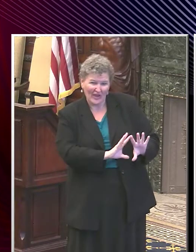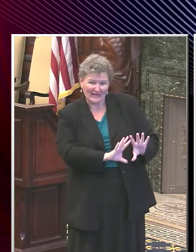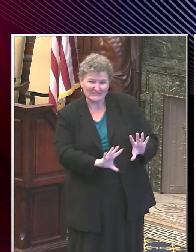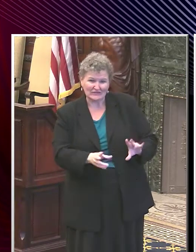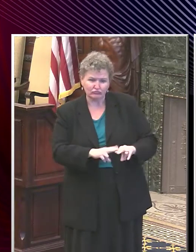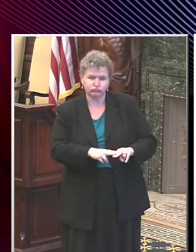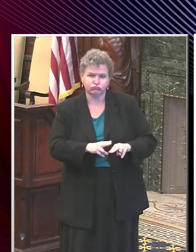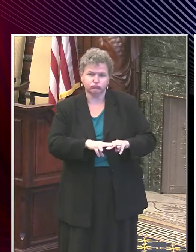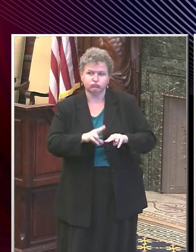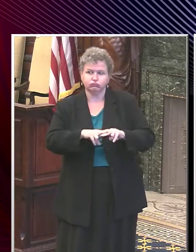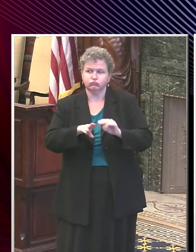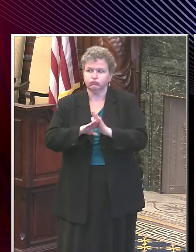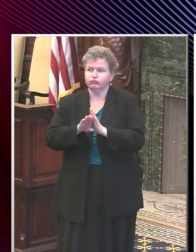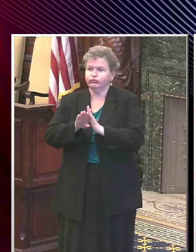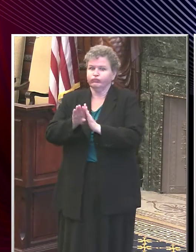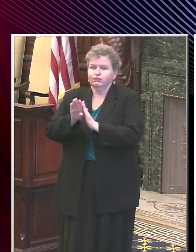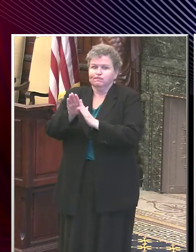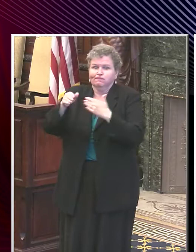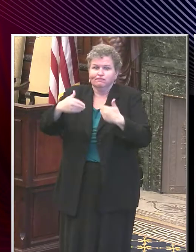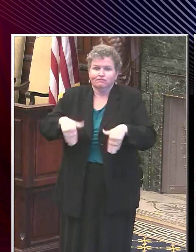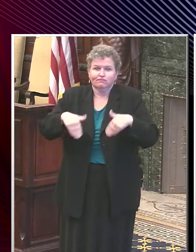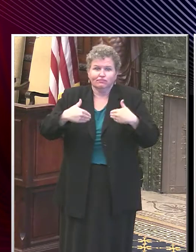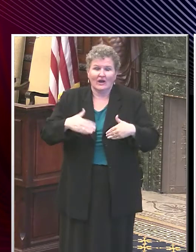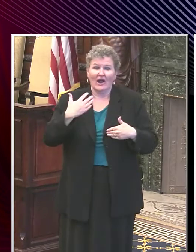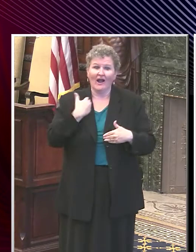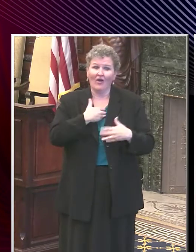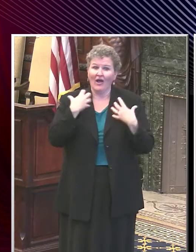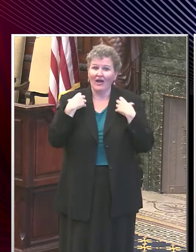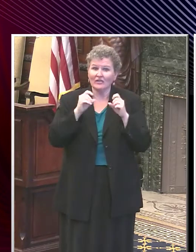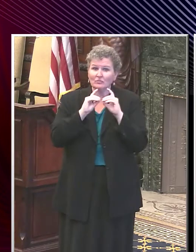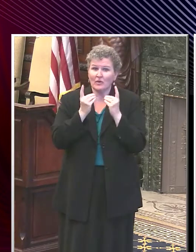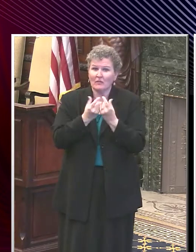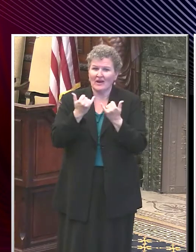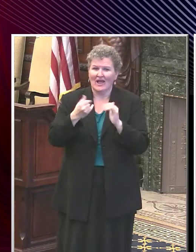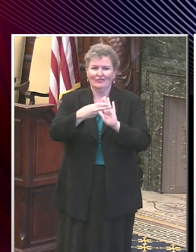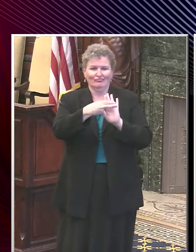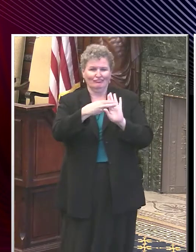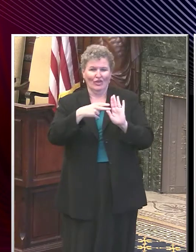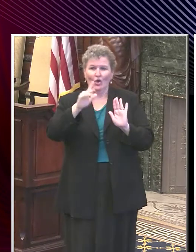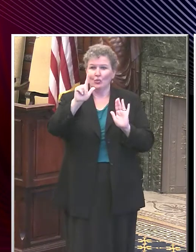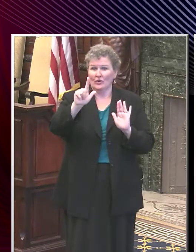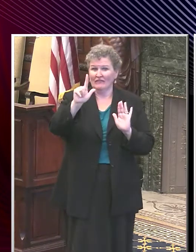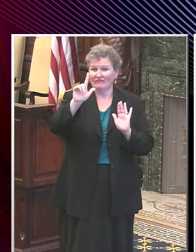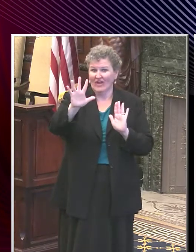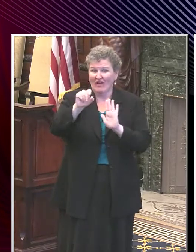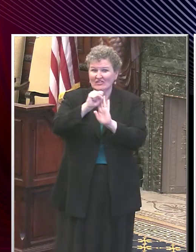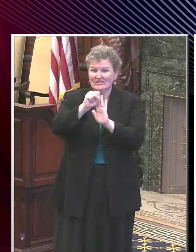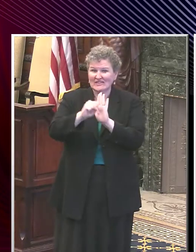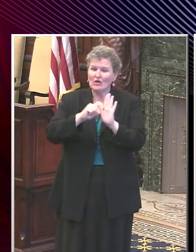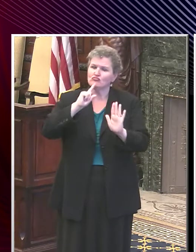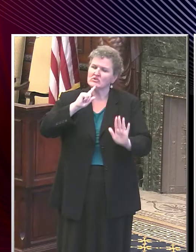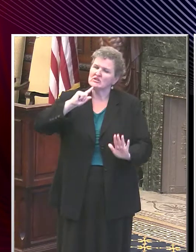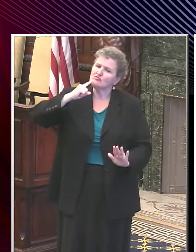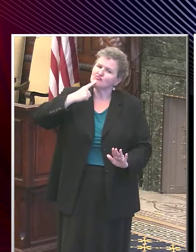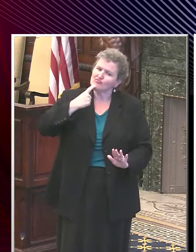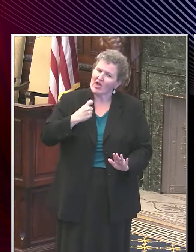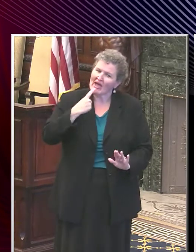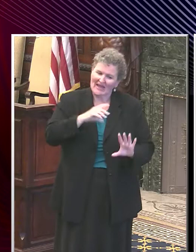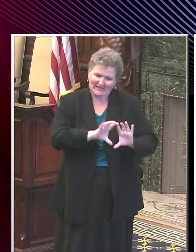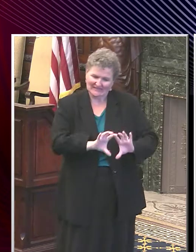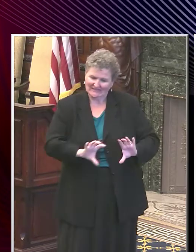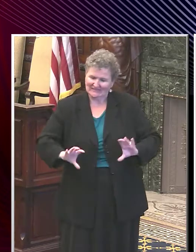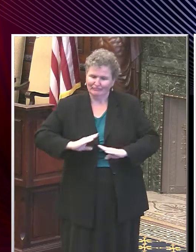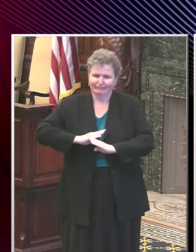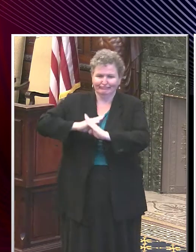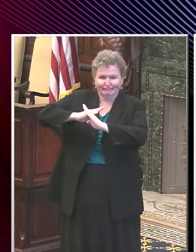cases. Our health department has now categorized 25 states as red on their travel recommendations list, meaning they have more